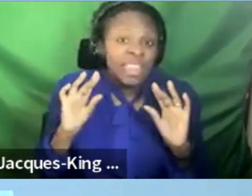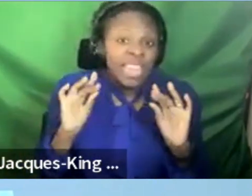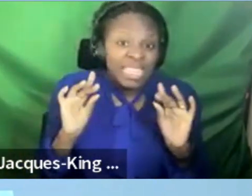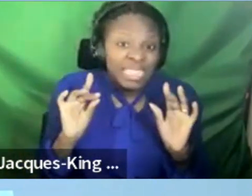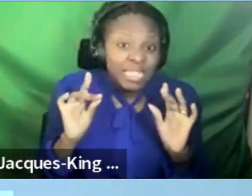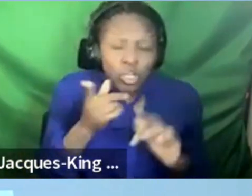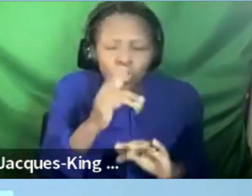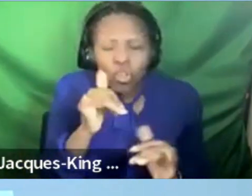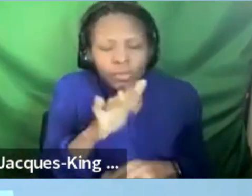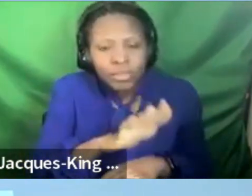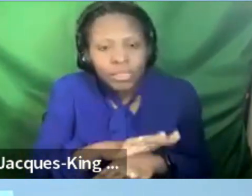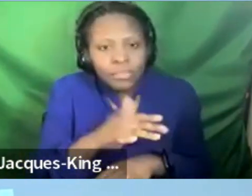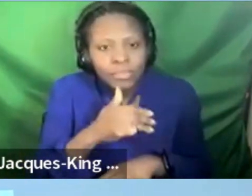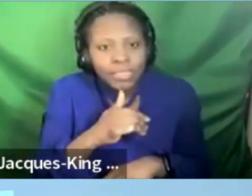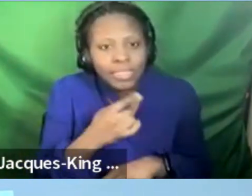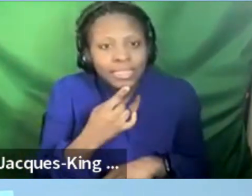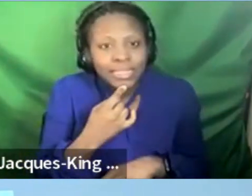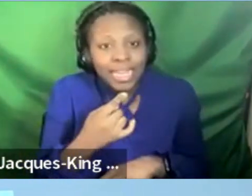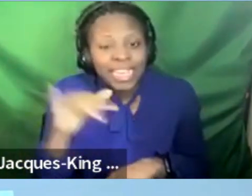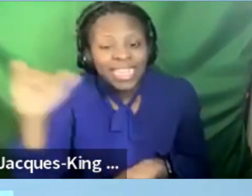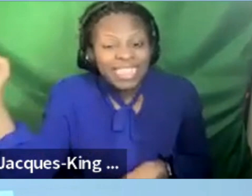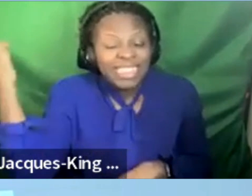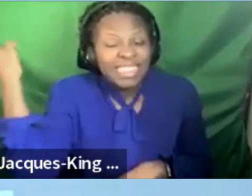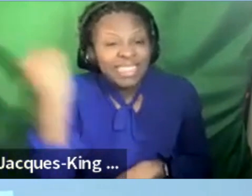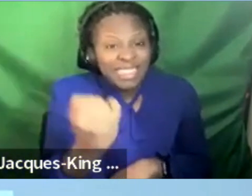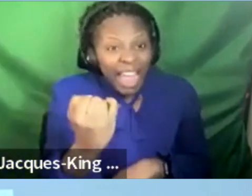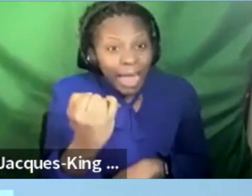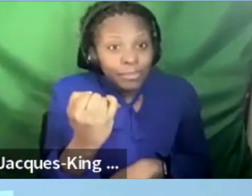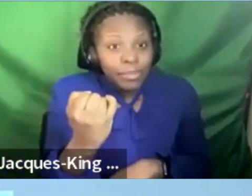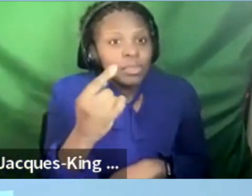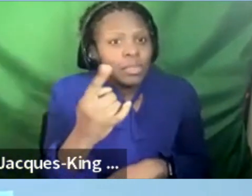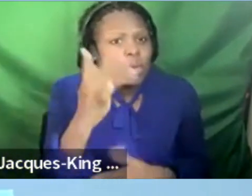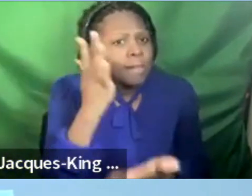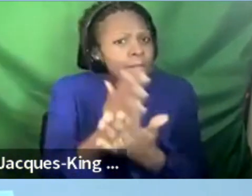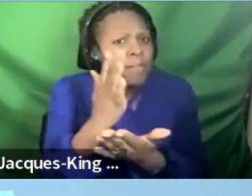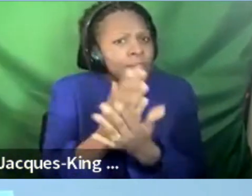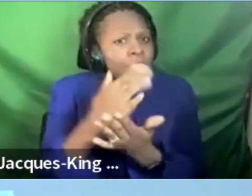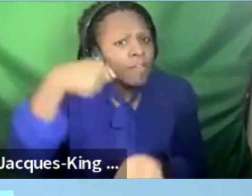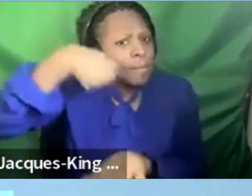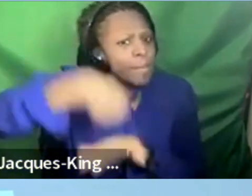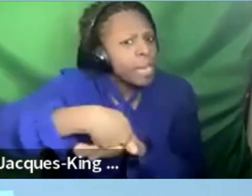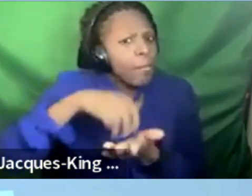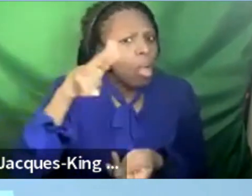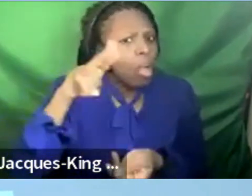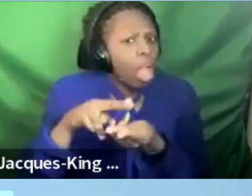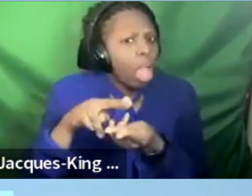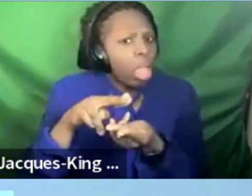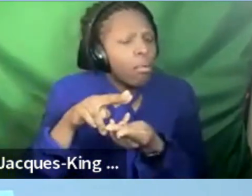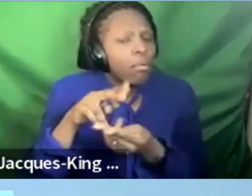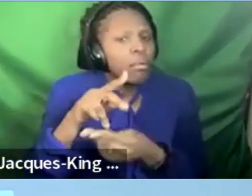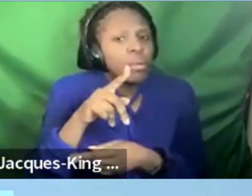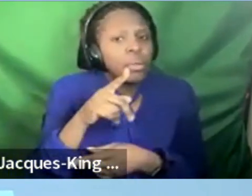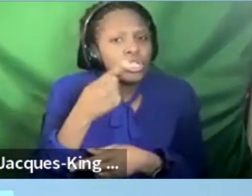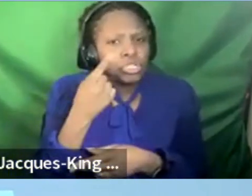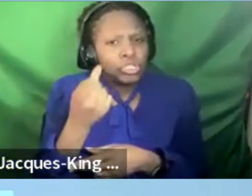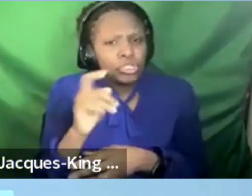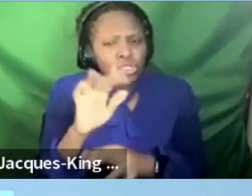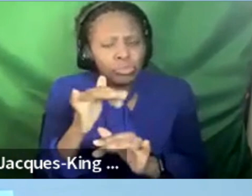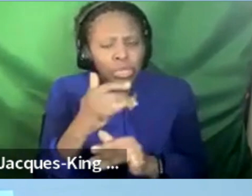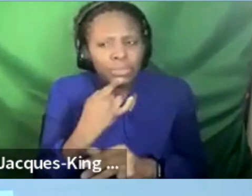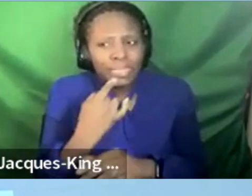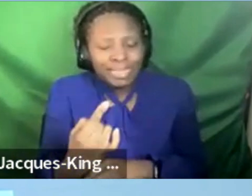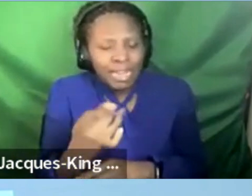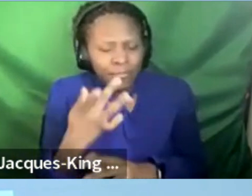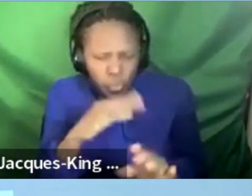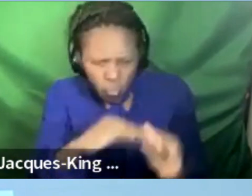entrance, don't they? Sometimes they say, stabs him. It's very, very, very, very minimal. Sometimes it doesn't even say that and you have to work it